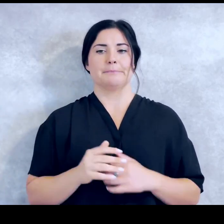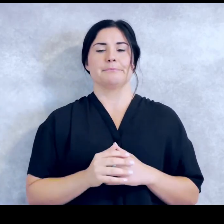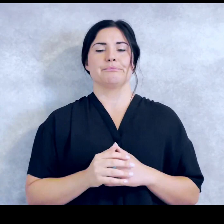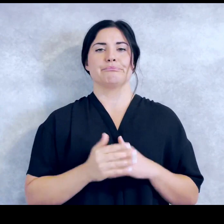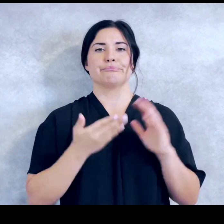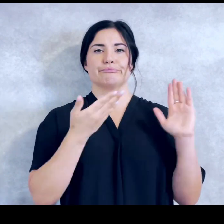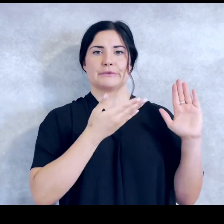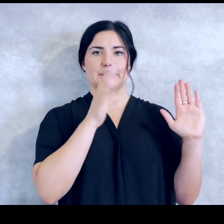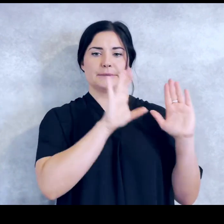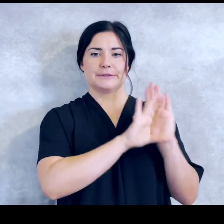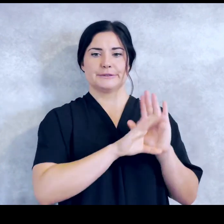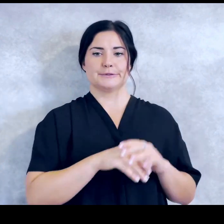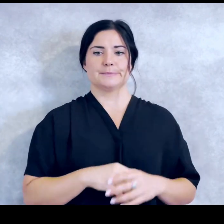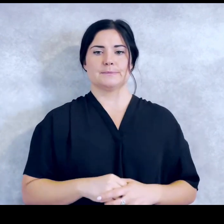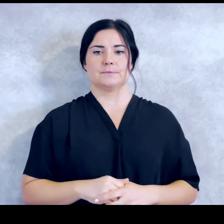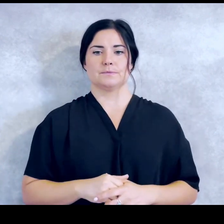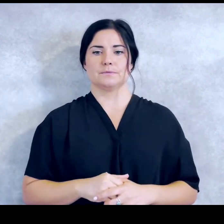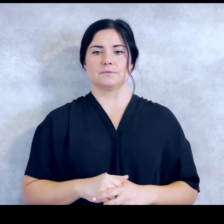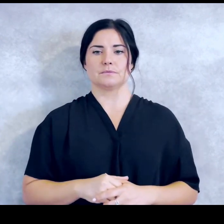together, a picture of it.